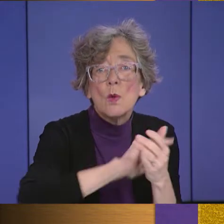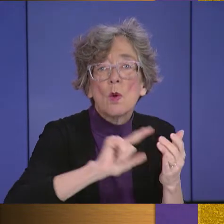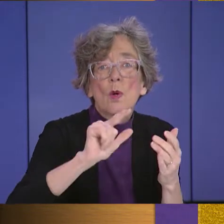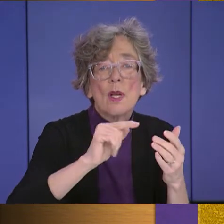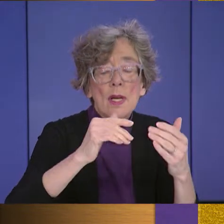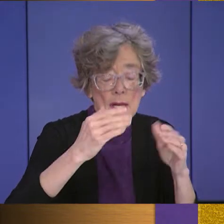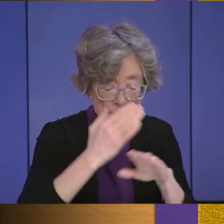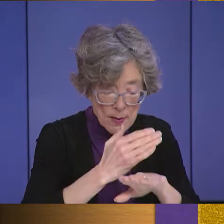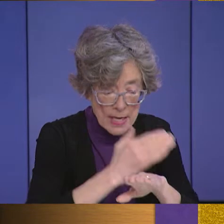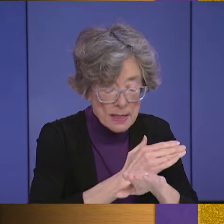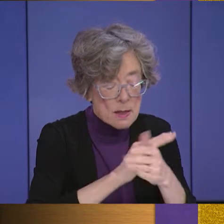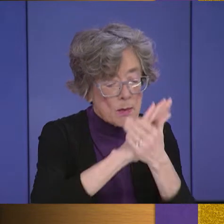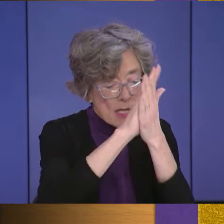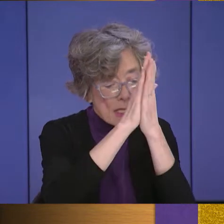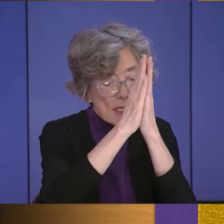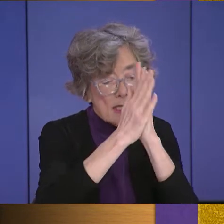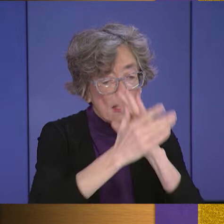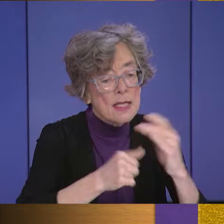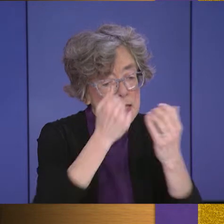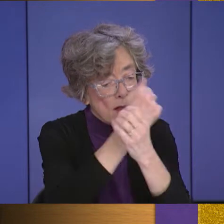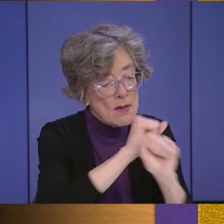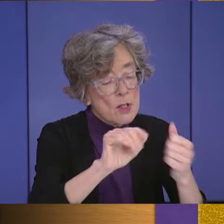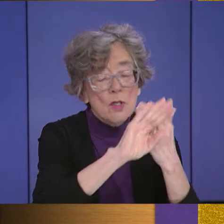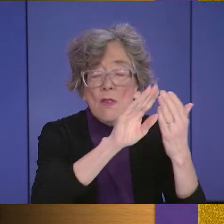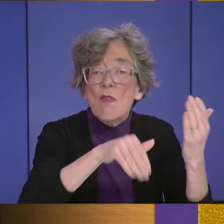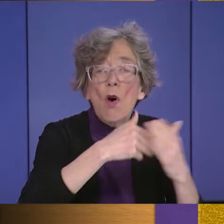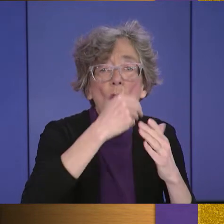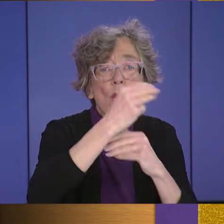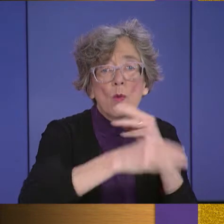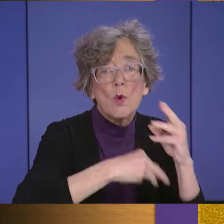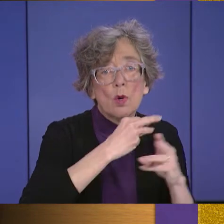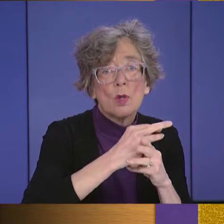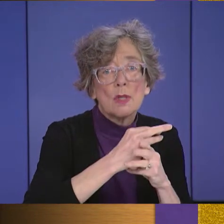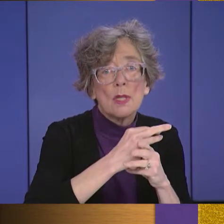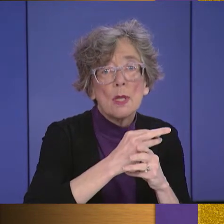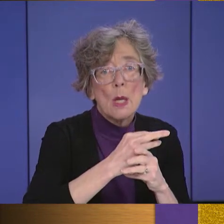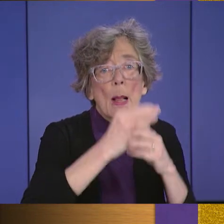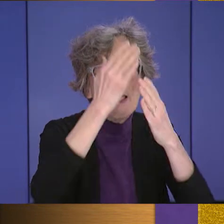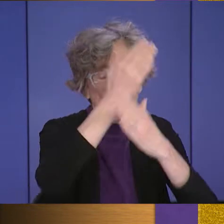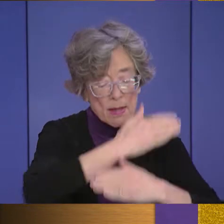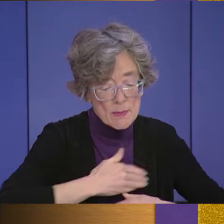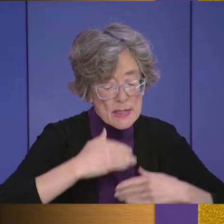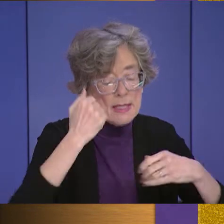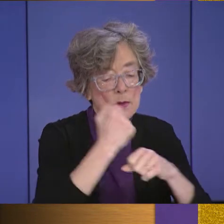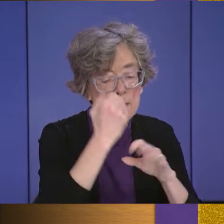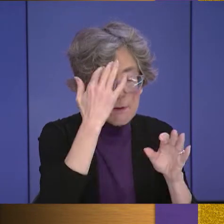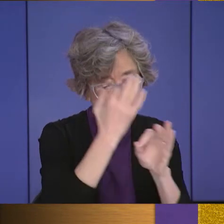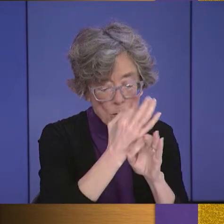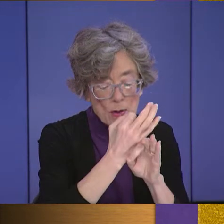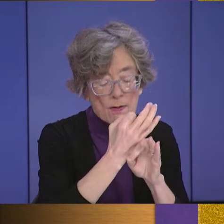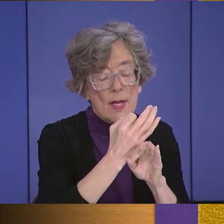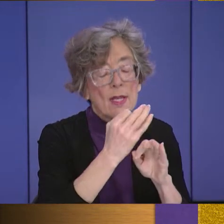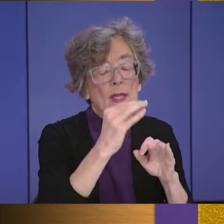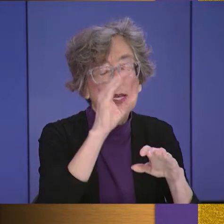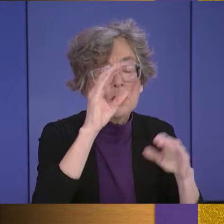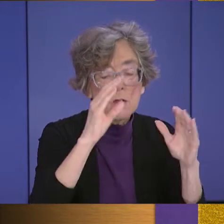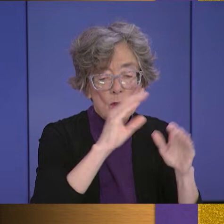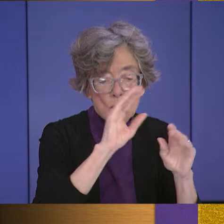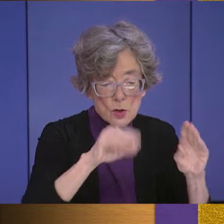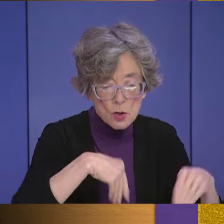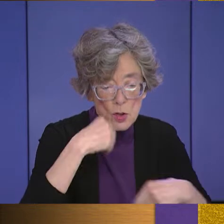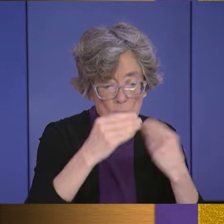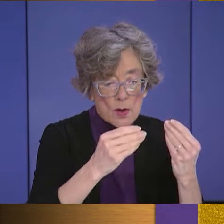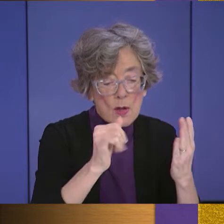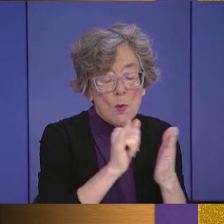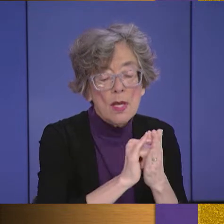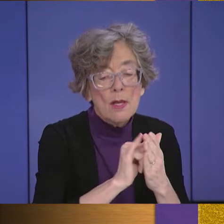O Lord, advance the peace and salvation of all the world. Be pleased to confirm in faith and charity your pilgrim church on earth with